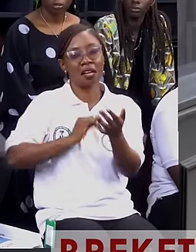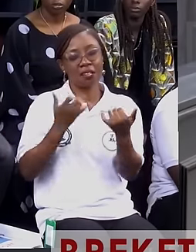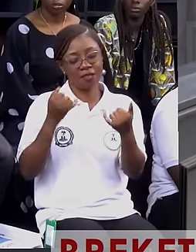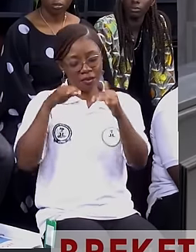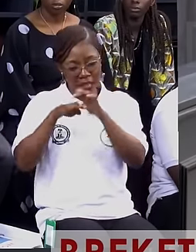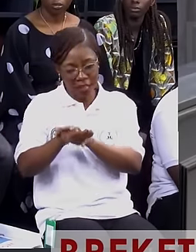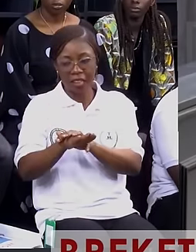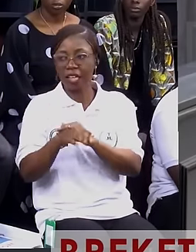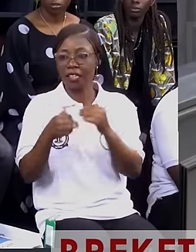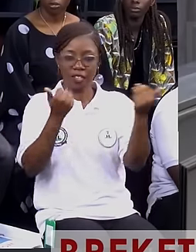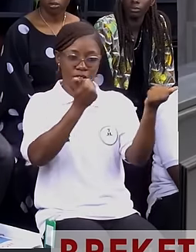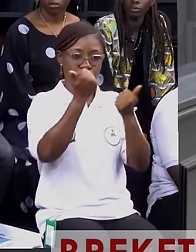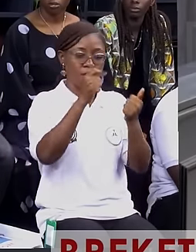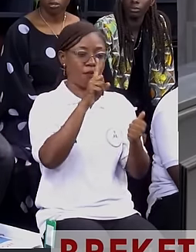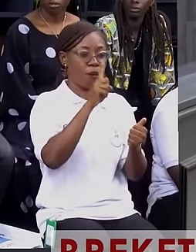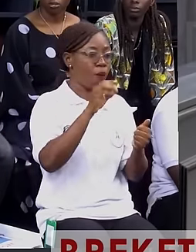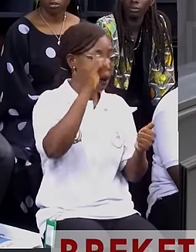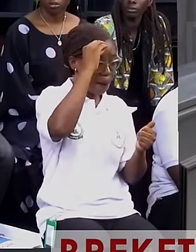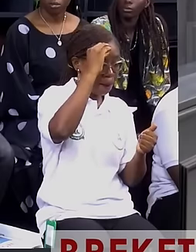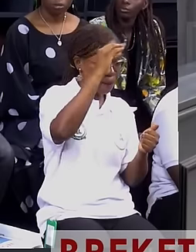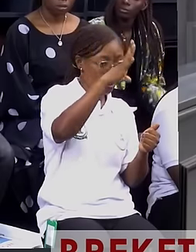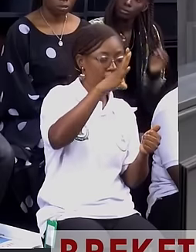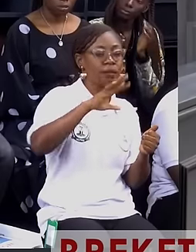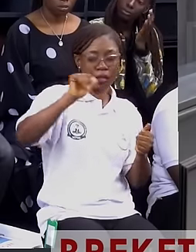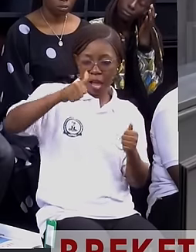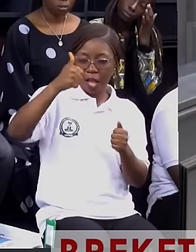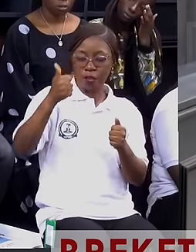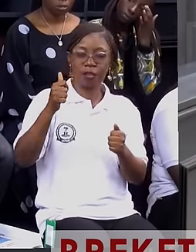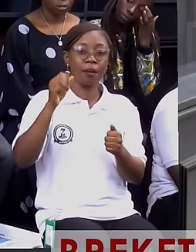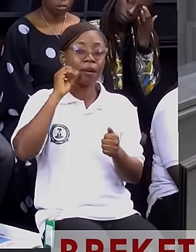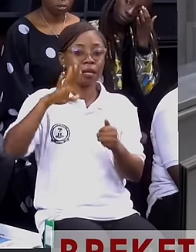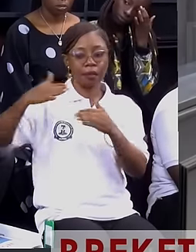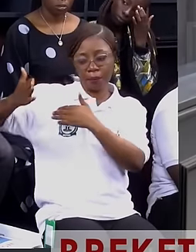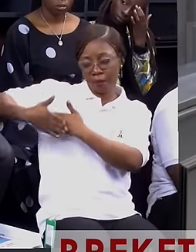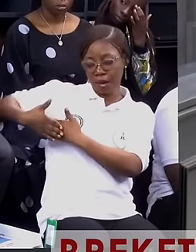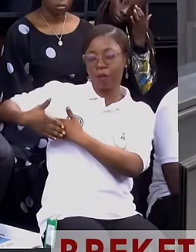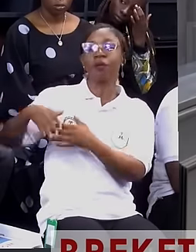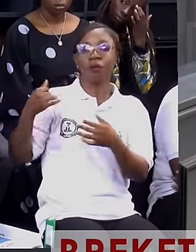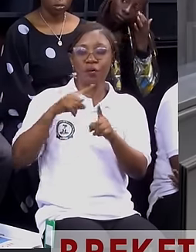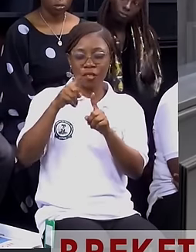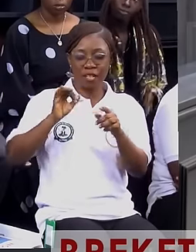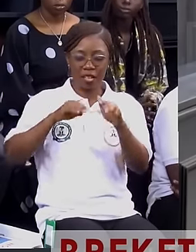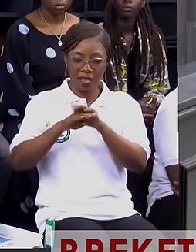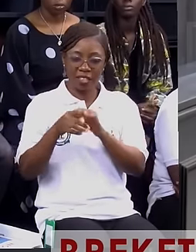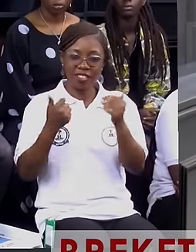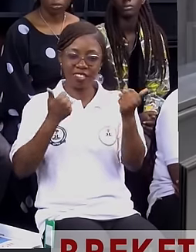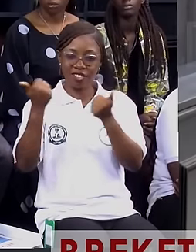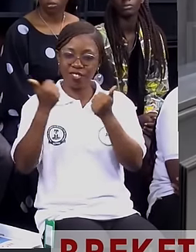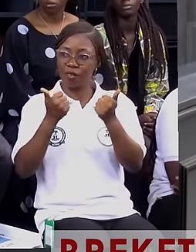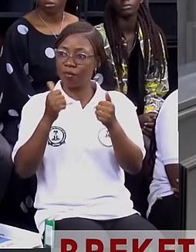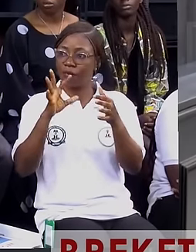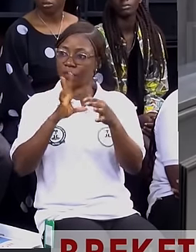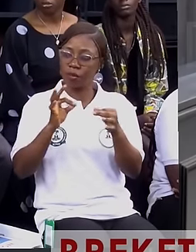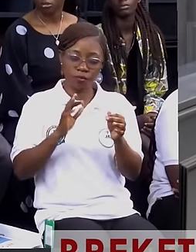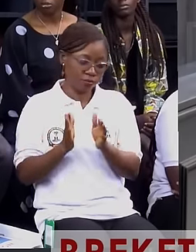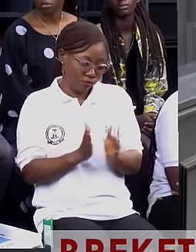The driver, one man, then one man at the back. So when I entered, the driver said shift. So the